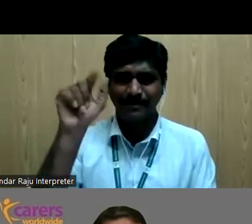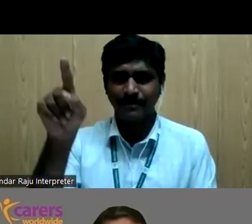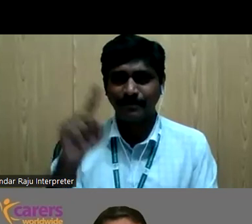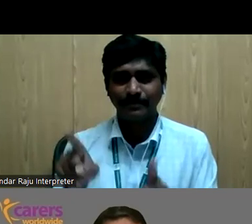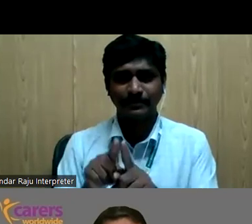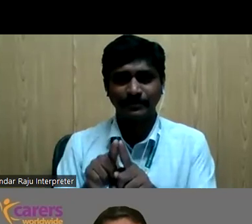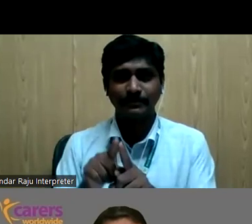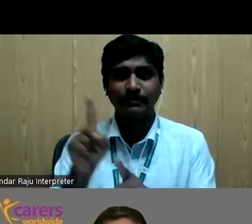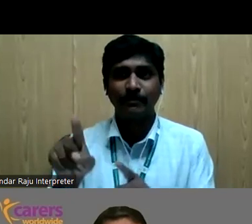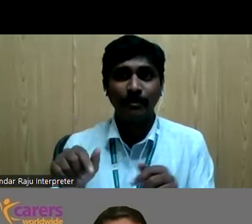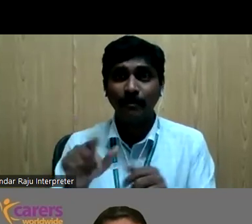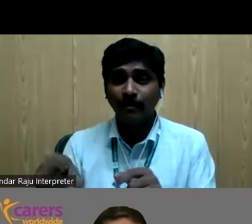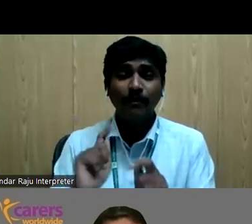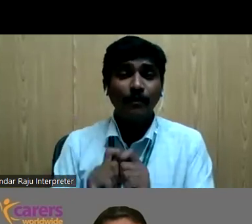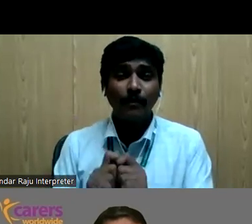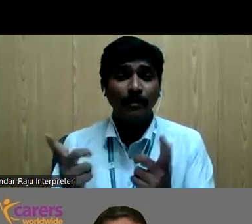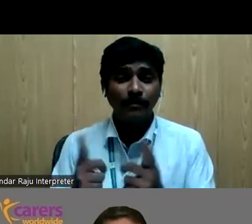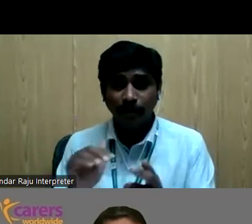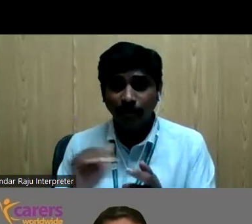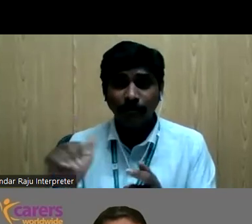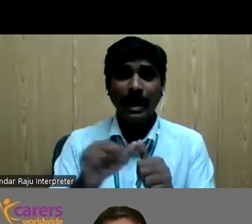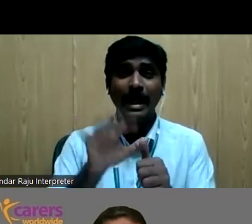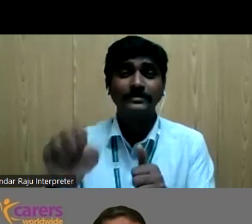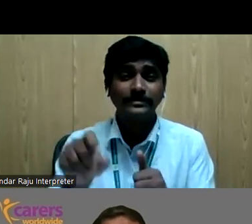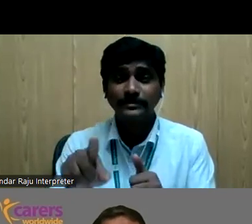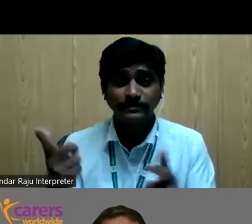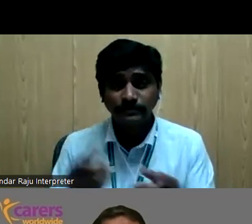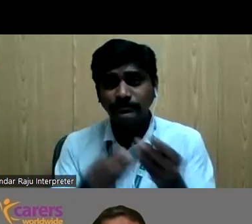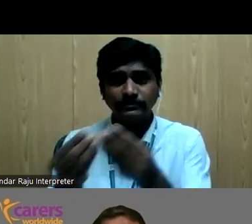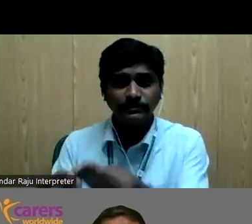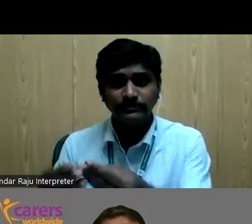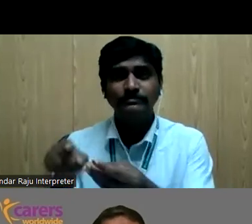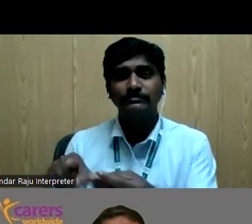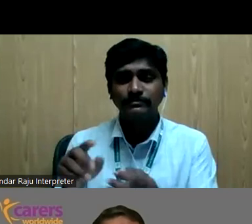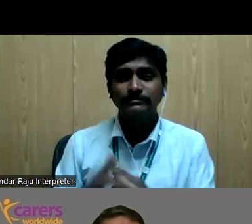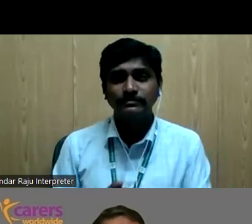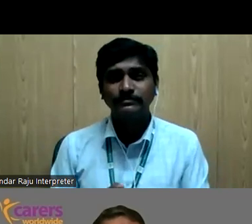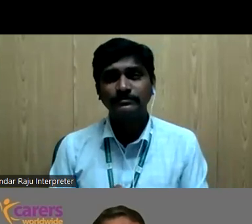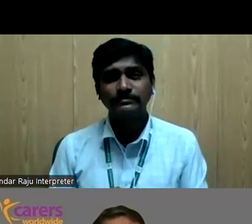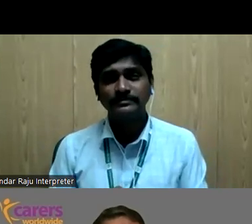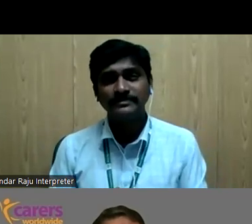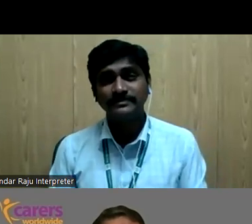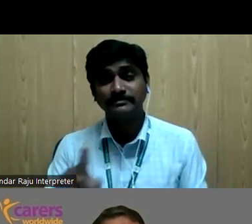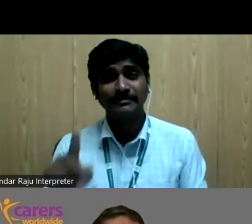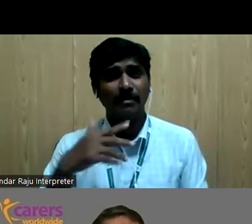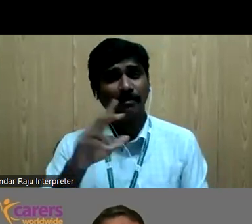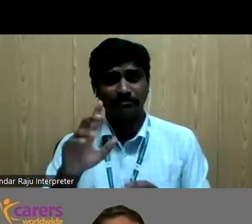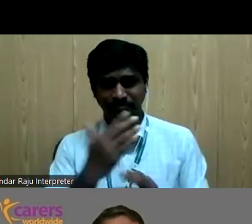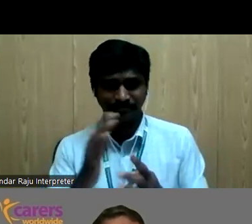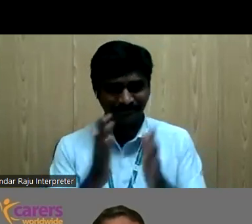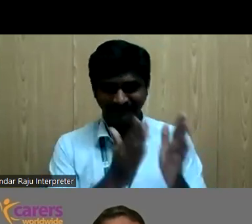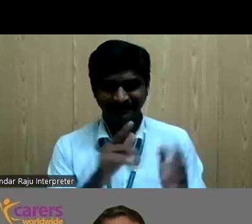NIEPID, functional assessment and other things. And after that, we try to create the awareness